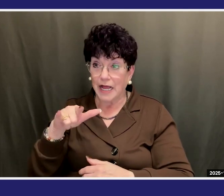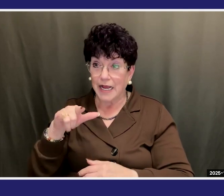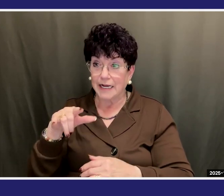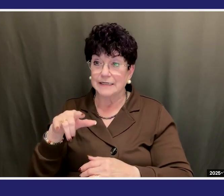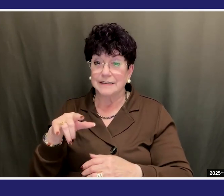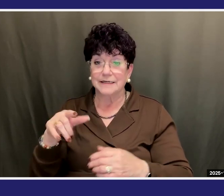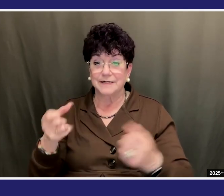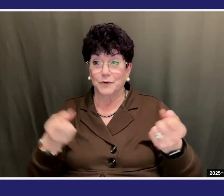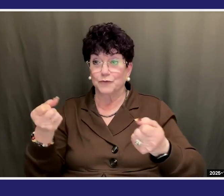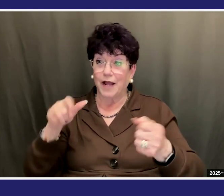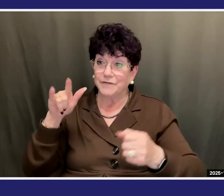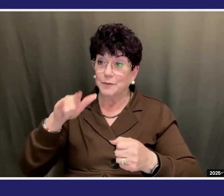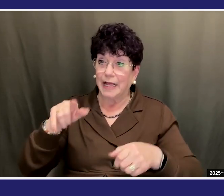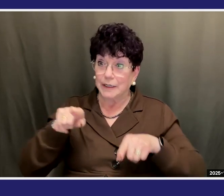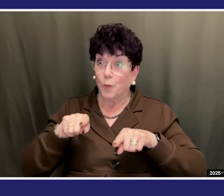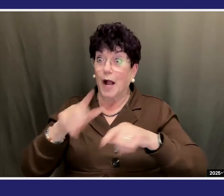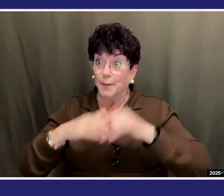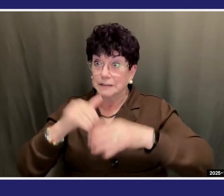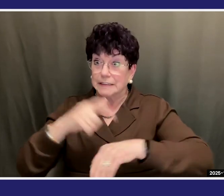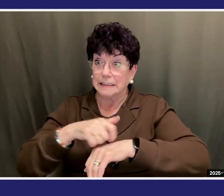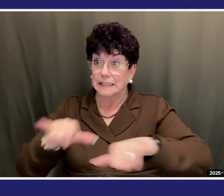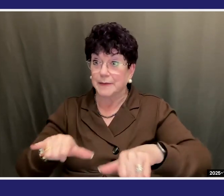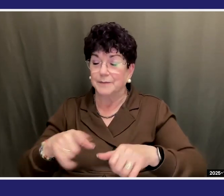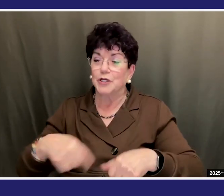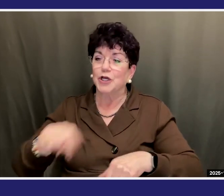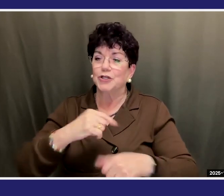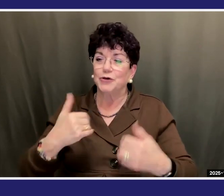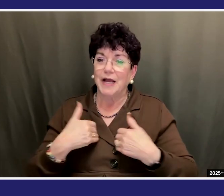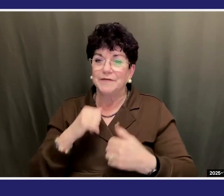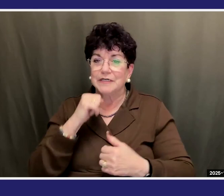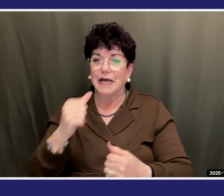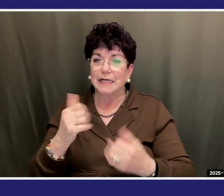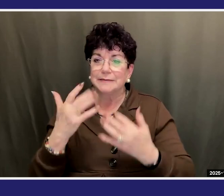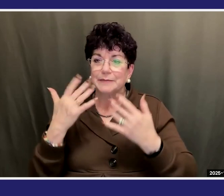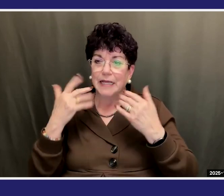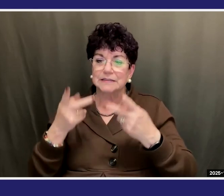in the unpleasant position of